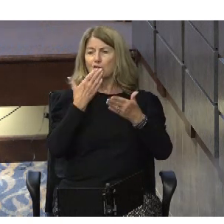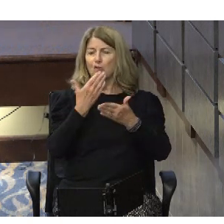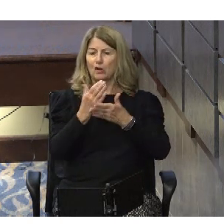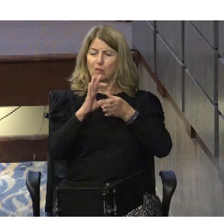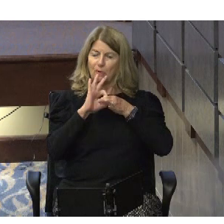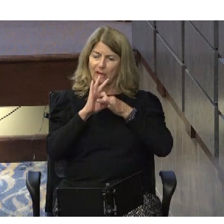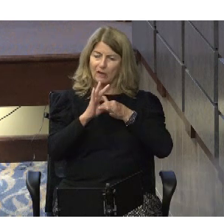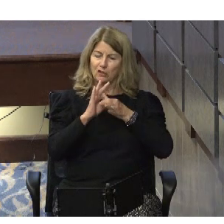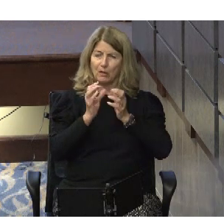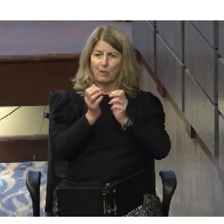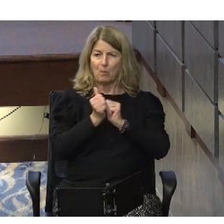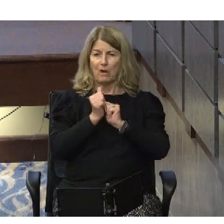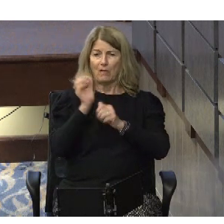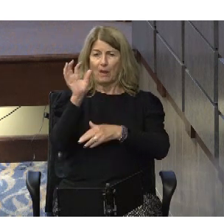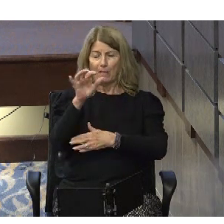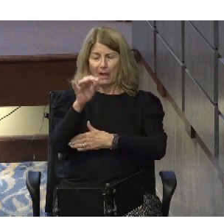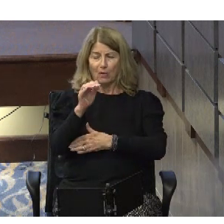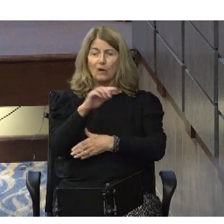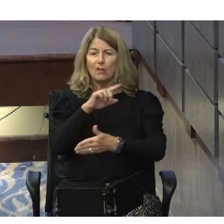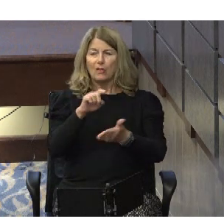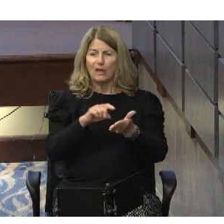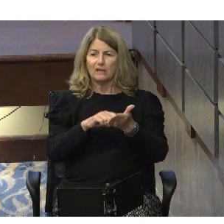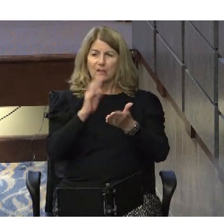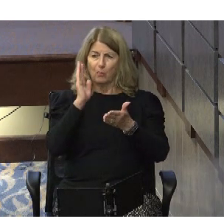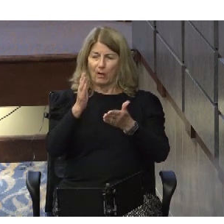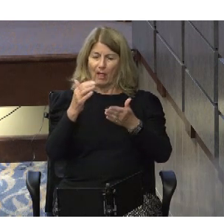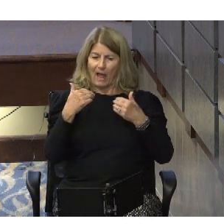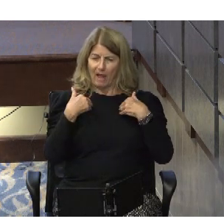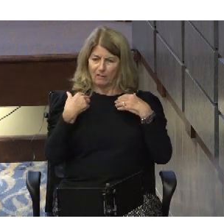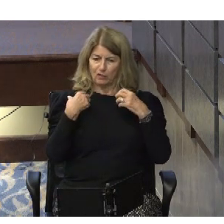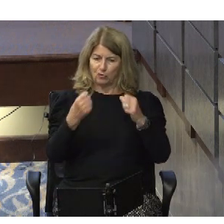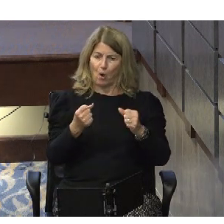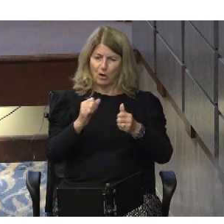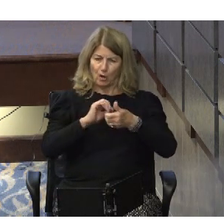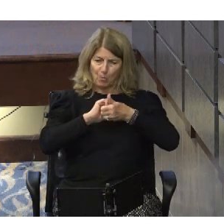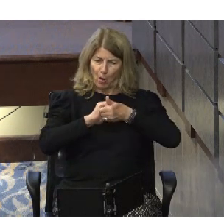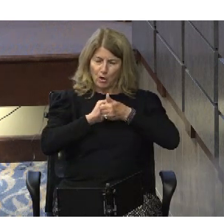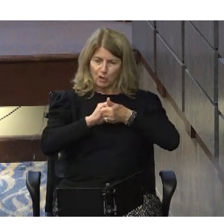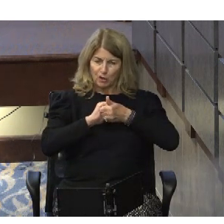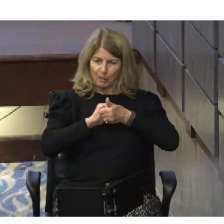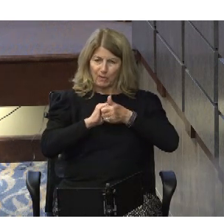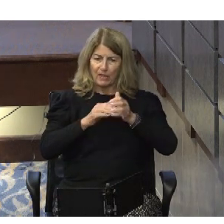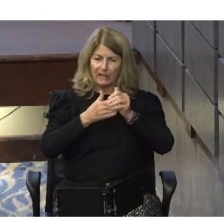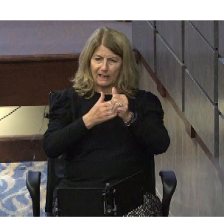community will only provide more opportunities to build a stronger partnership. Our leadership